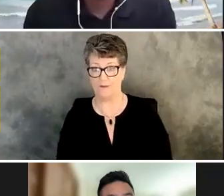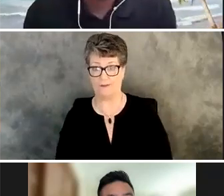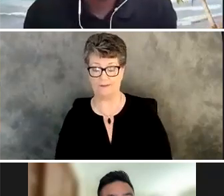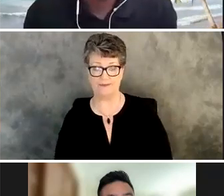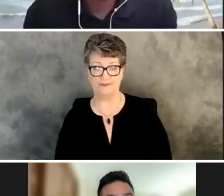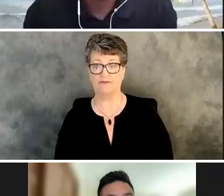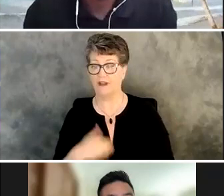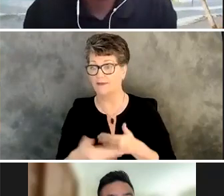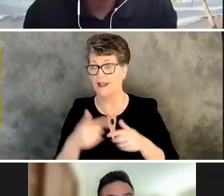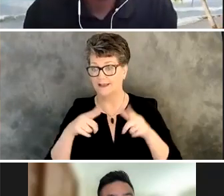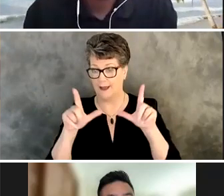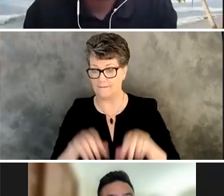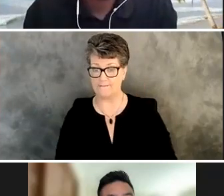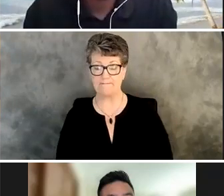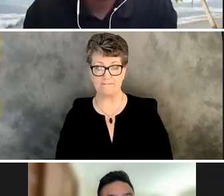please.